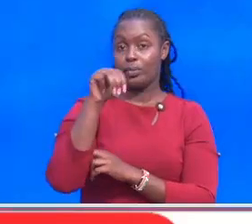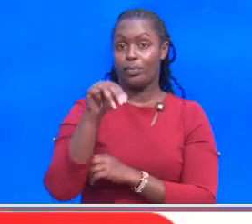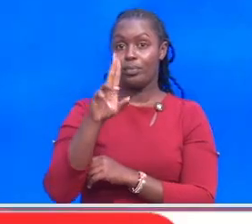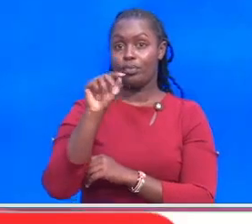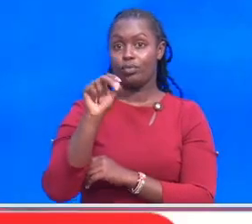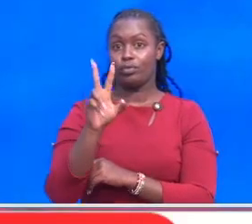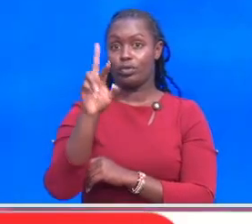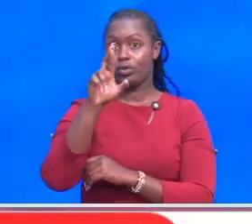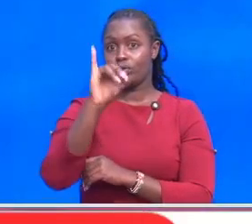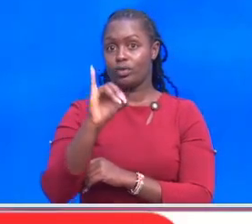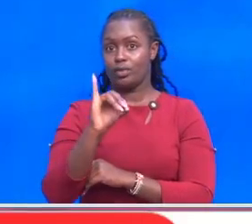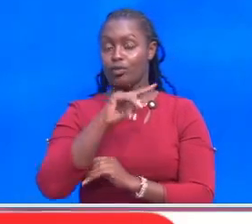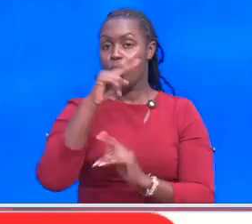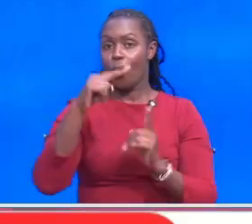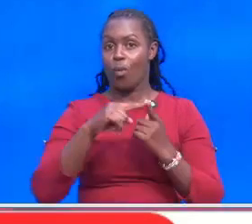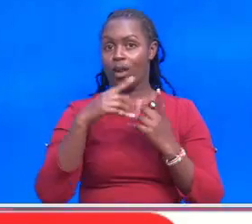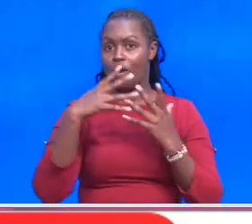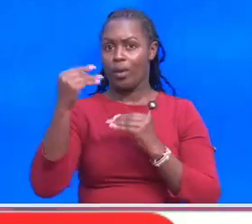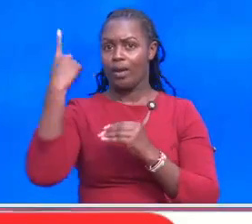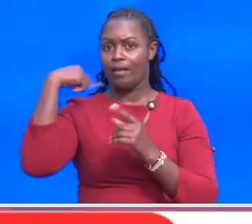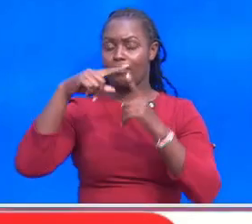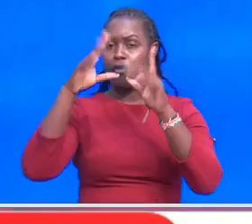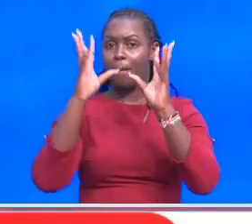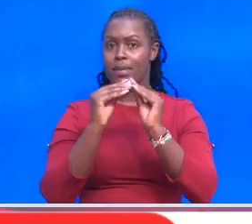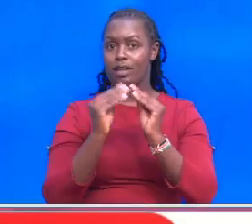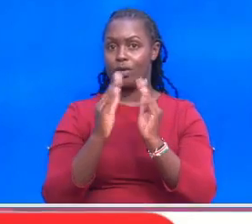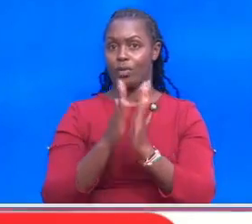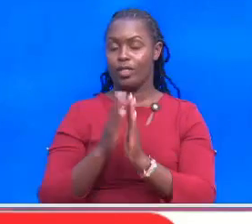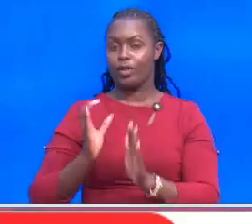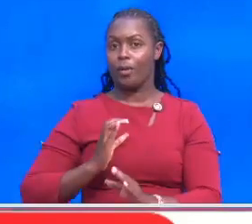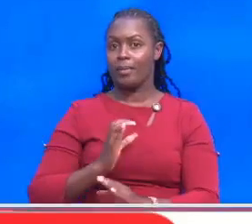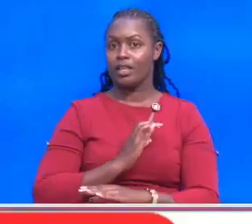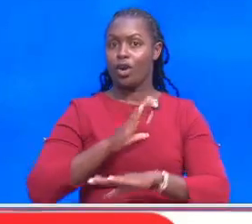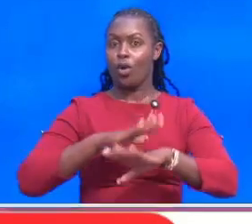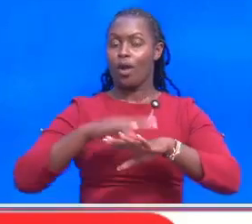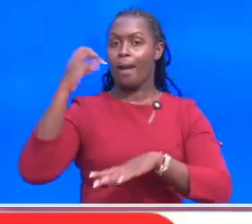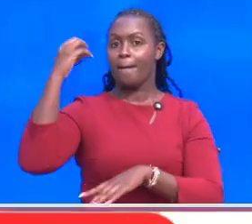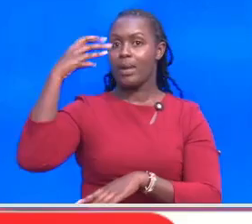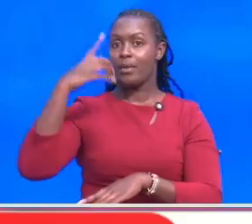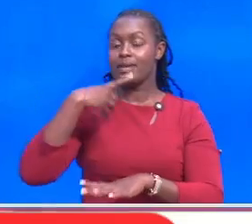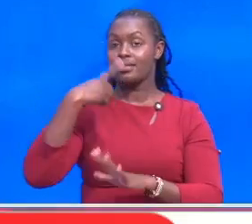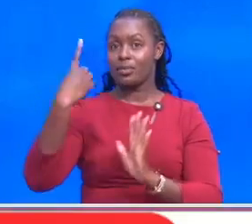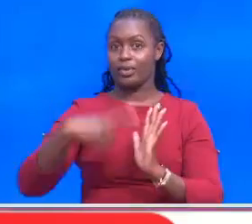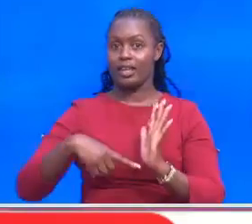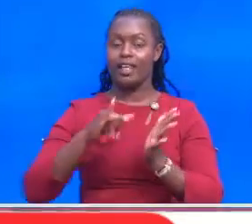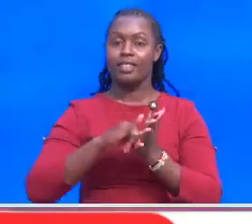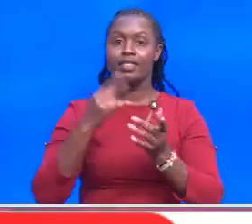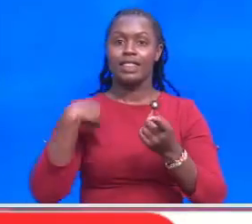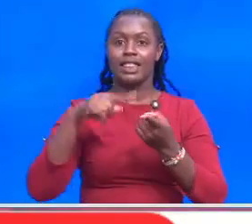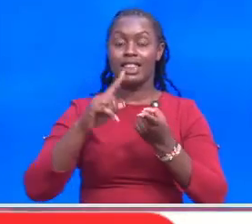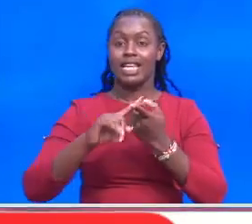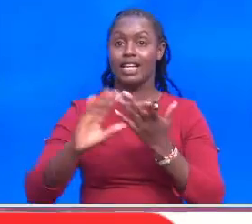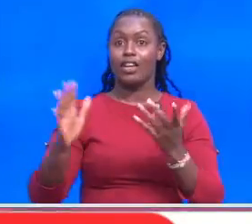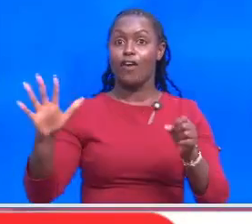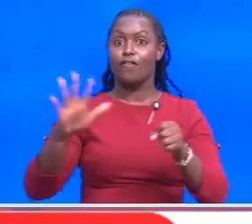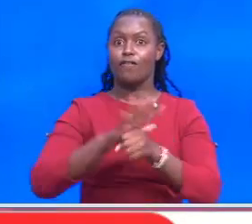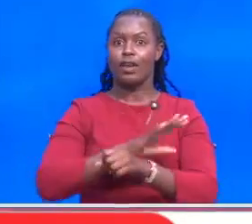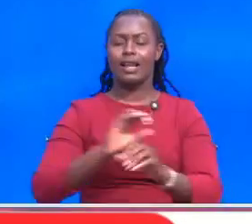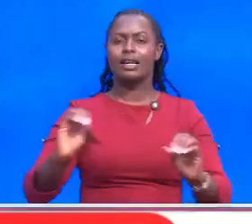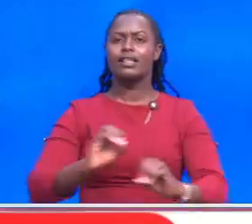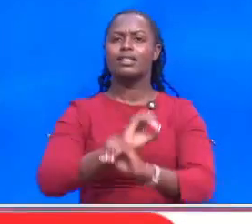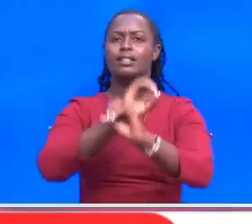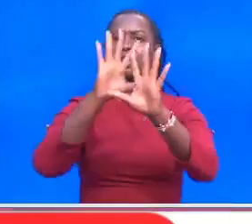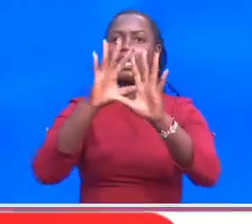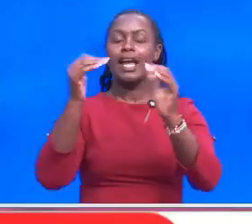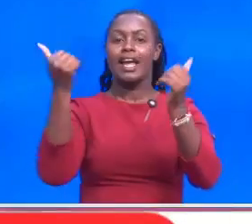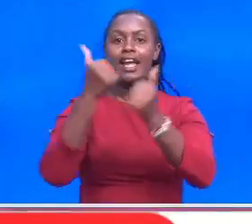while appearing before the Parliamentary Committee on Energy, says that despite the government directive that enforces full disclosure on any agreement